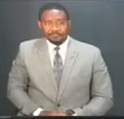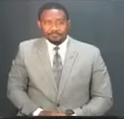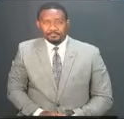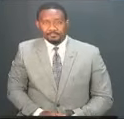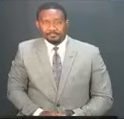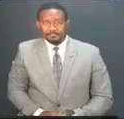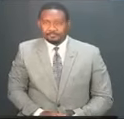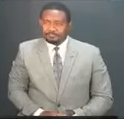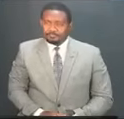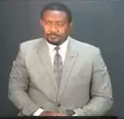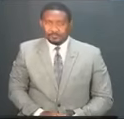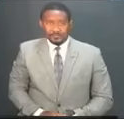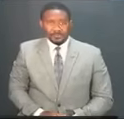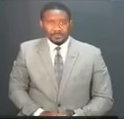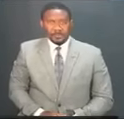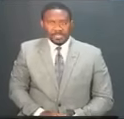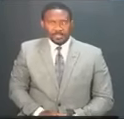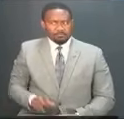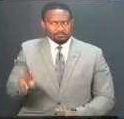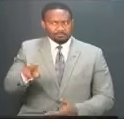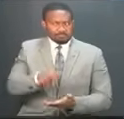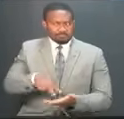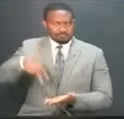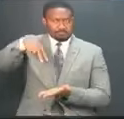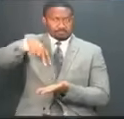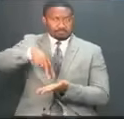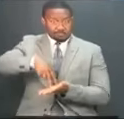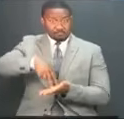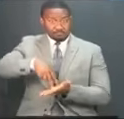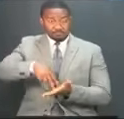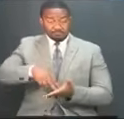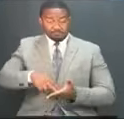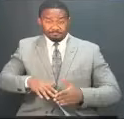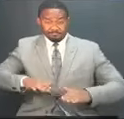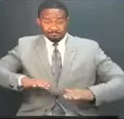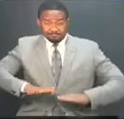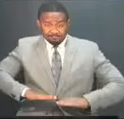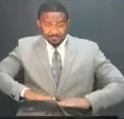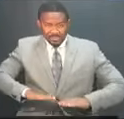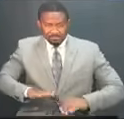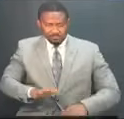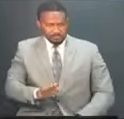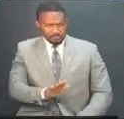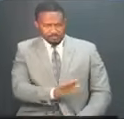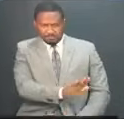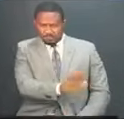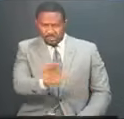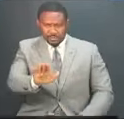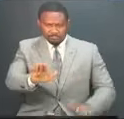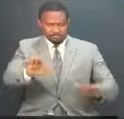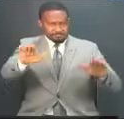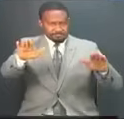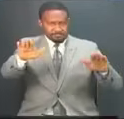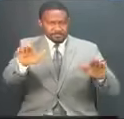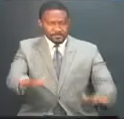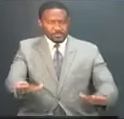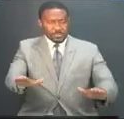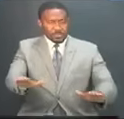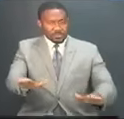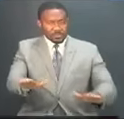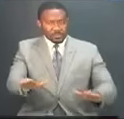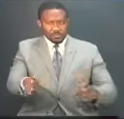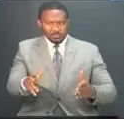get up on his feet to try and then bring order in the House. Mr. Speaker, he stood